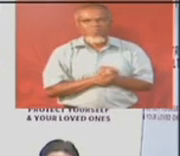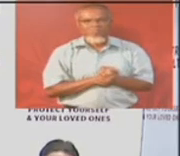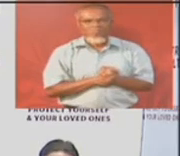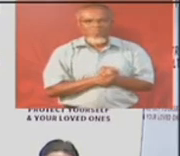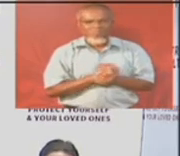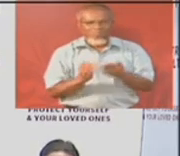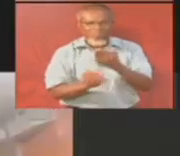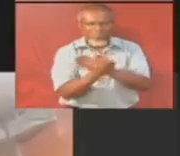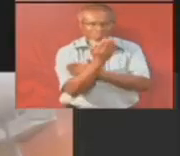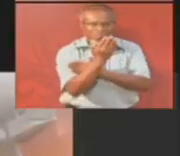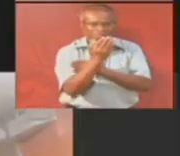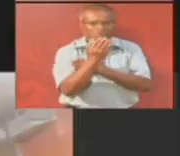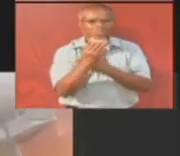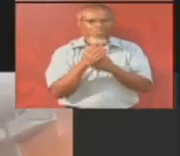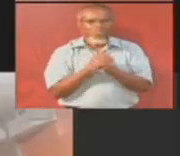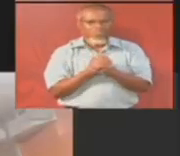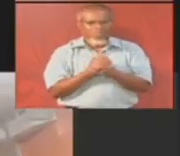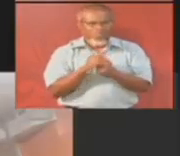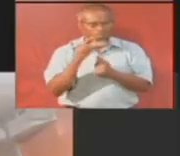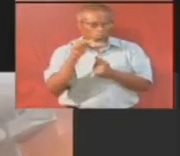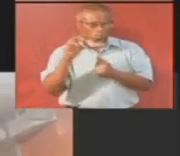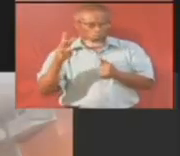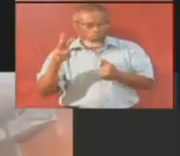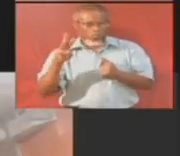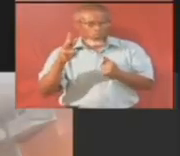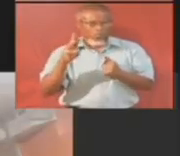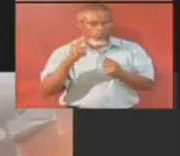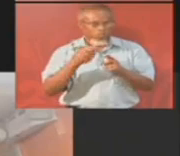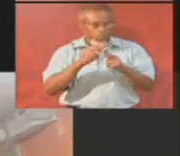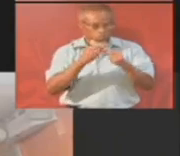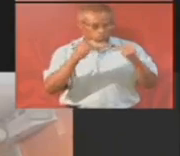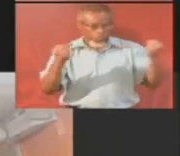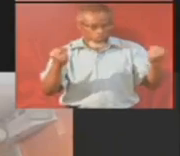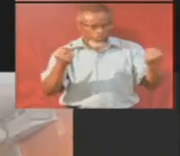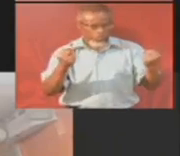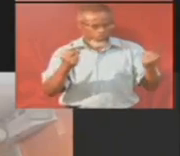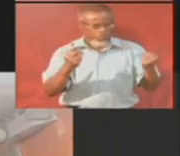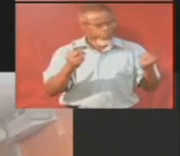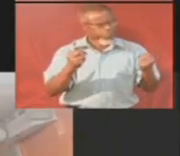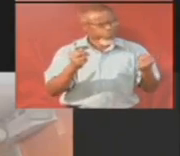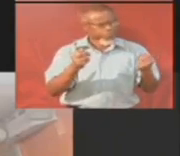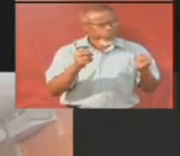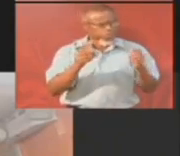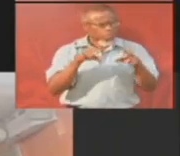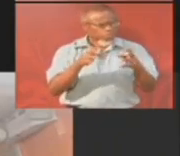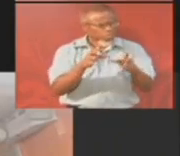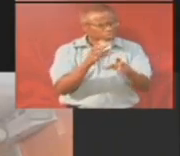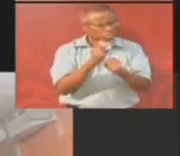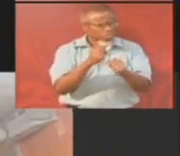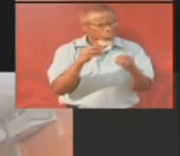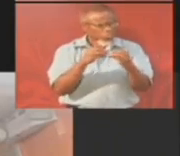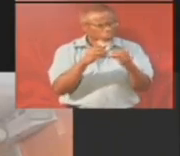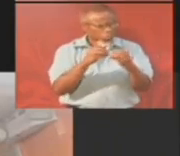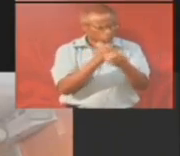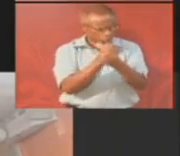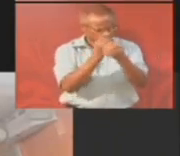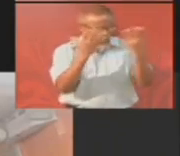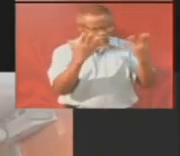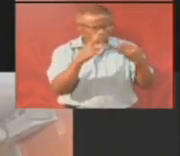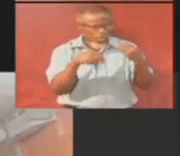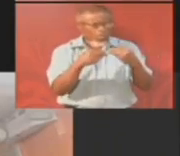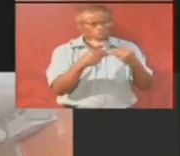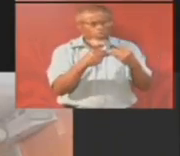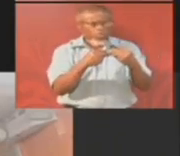Good morning, Narissa Fraser from the Newsday. Can we get an update on the number of ventilators that we have available for